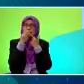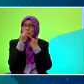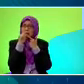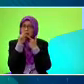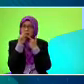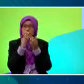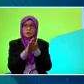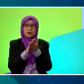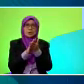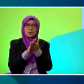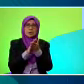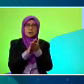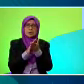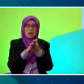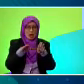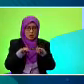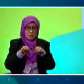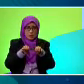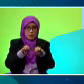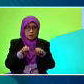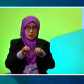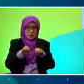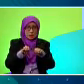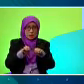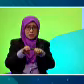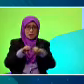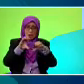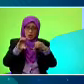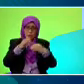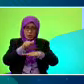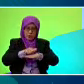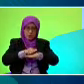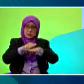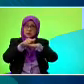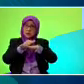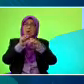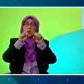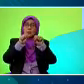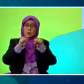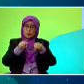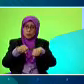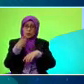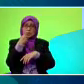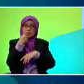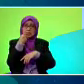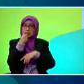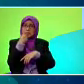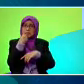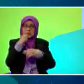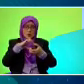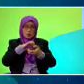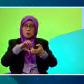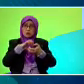acid that cause tooth decay. Oh, I think we can relate back to the growth factor. Remember